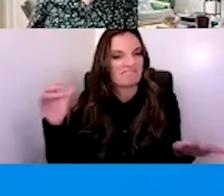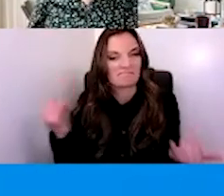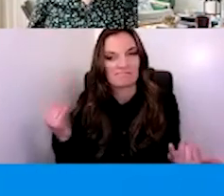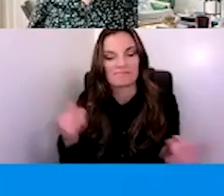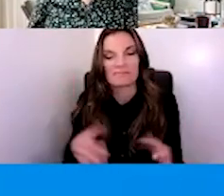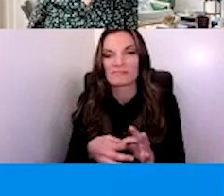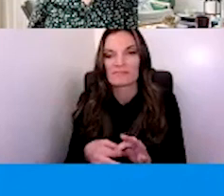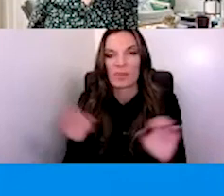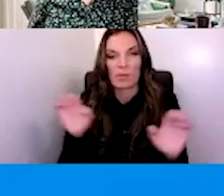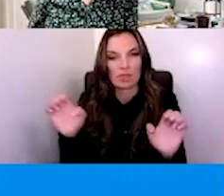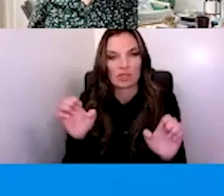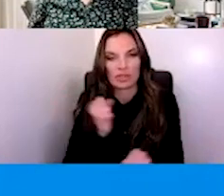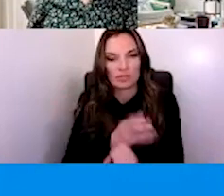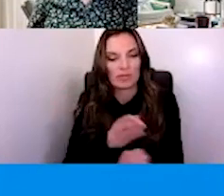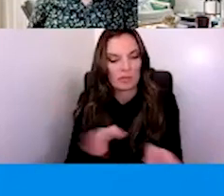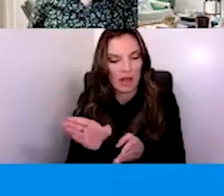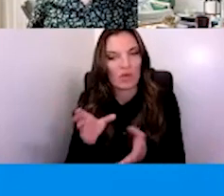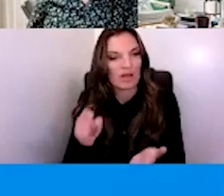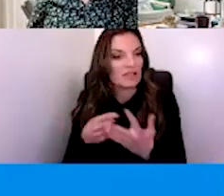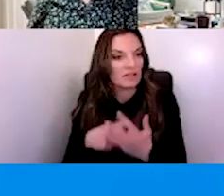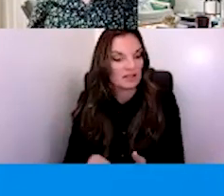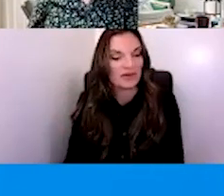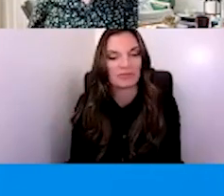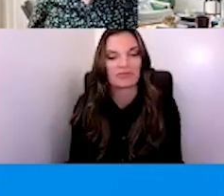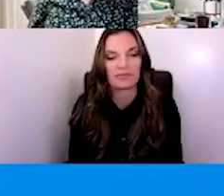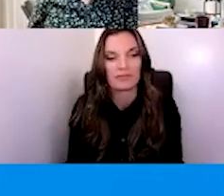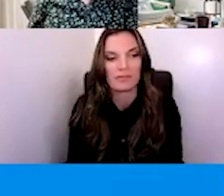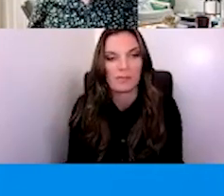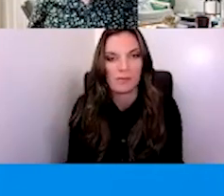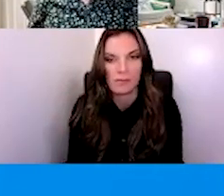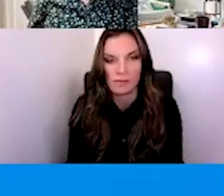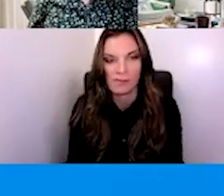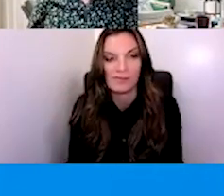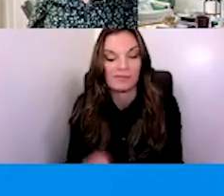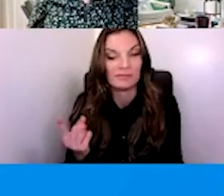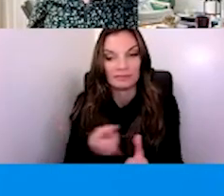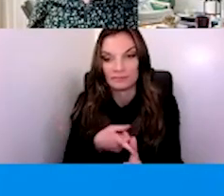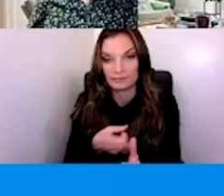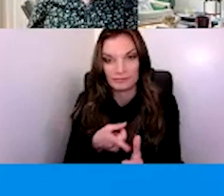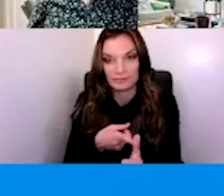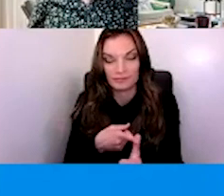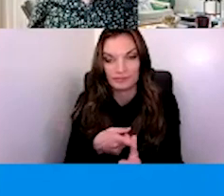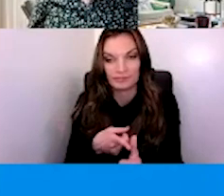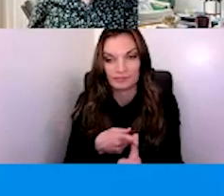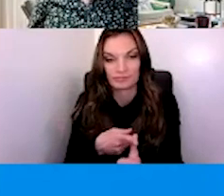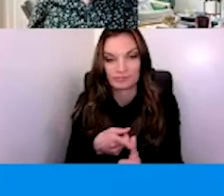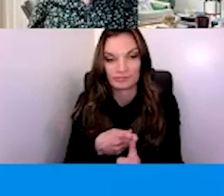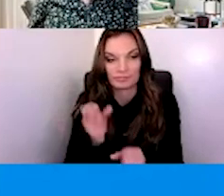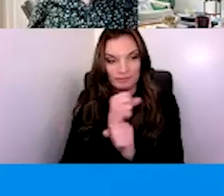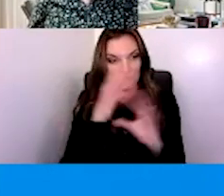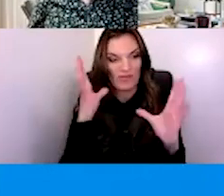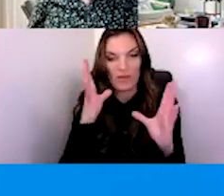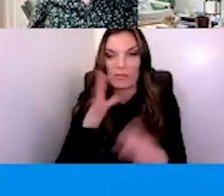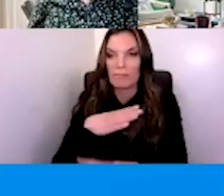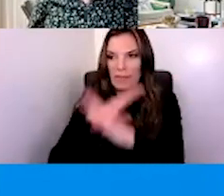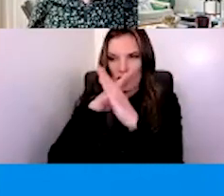emergency preparedness that you could at least start today. So the first is reframing barriers. So you